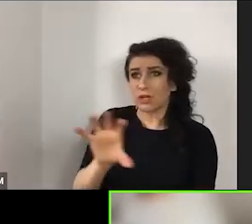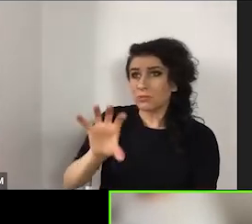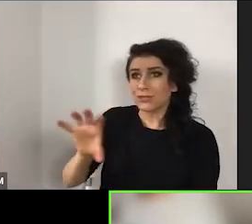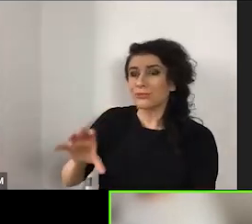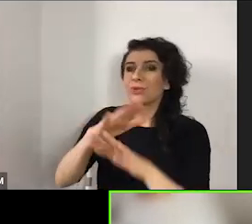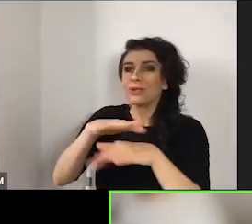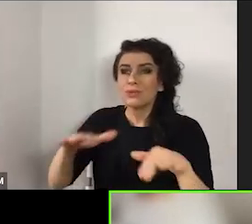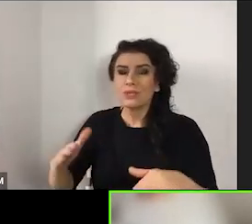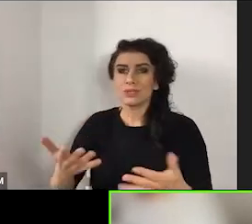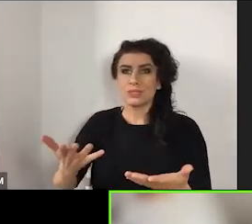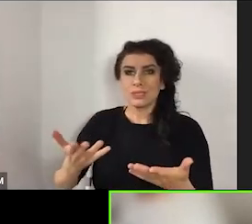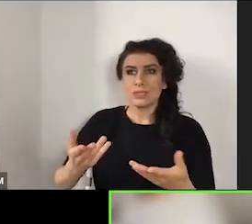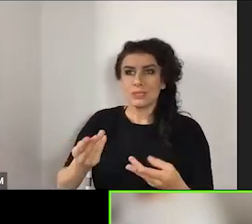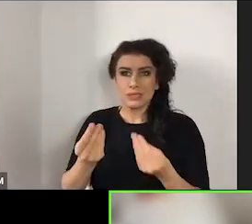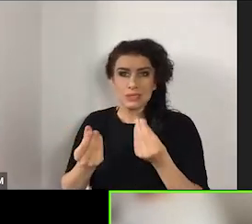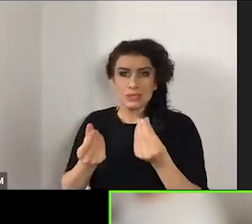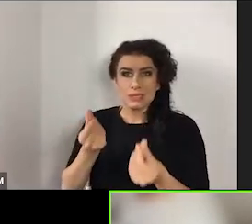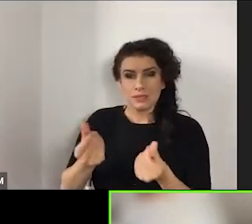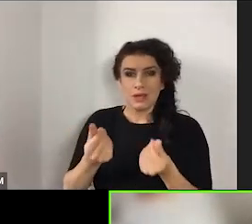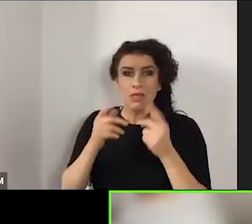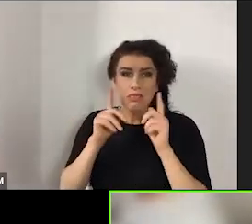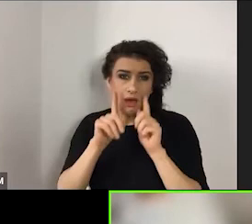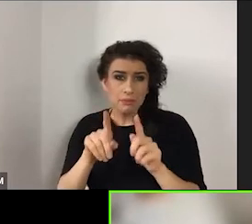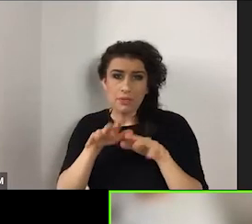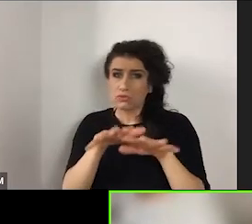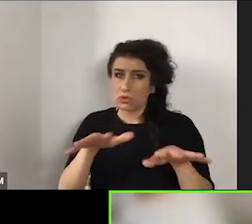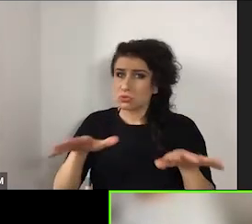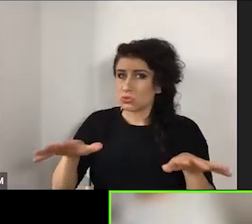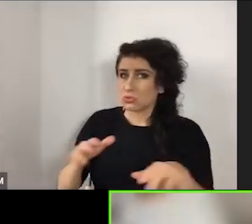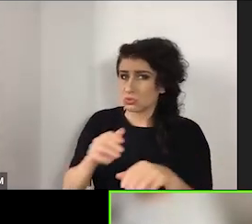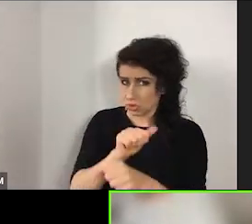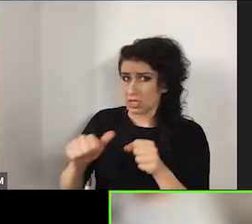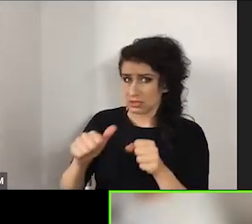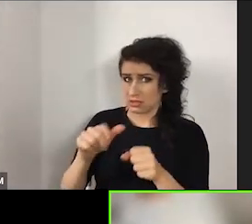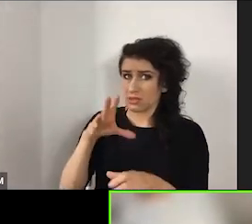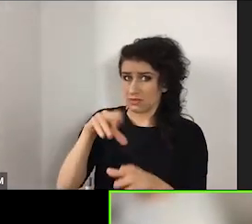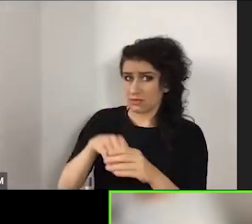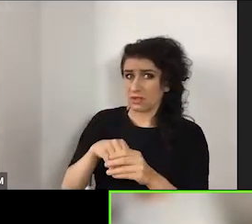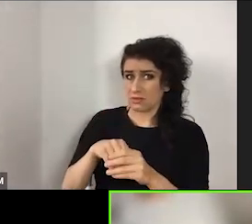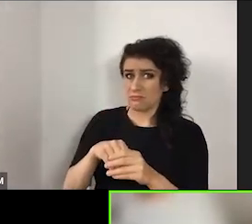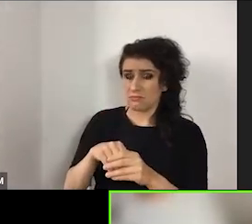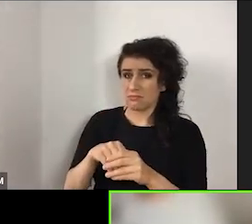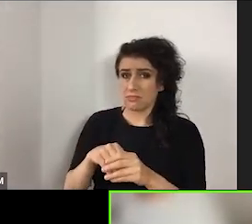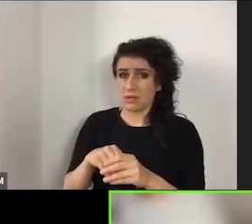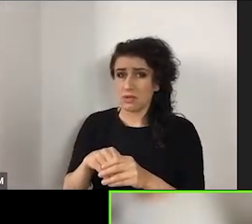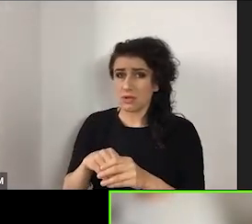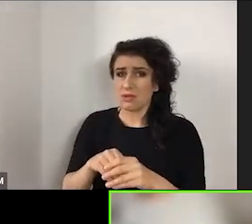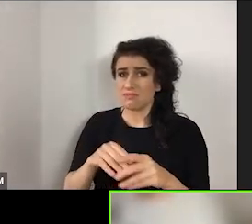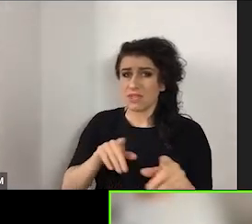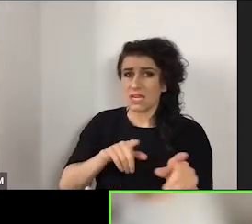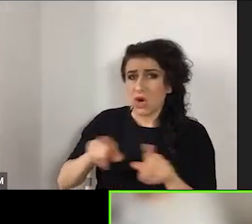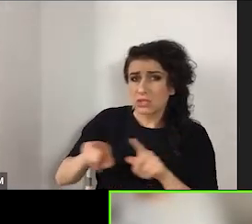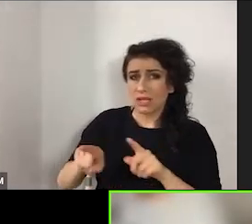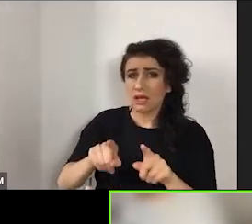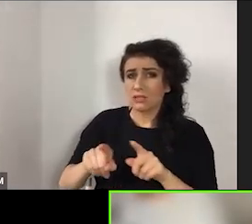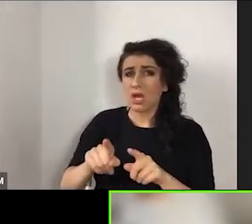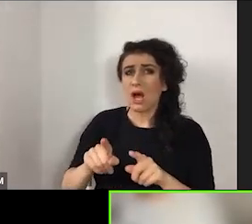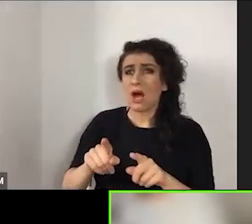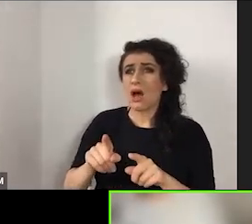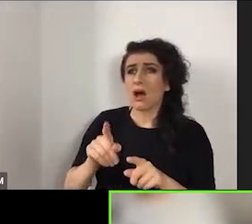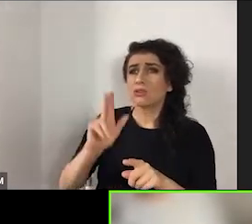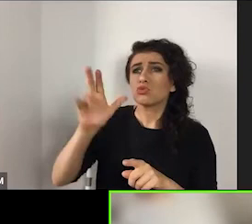not, because they see violence, they are witness of violence. So it's exactly the same thing, or even